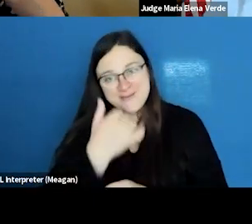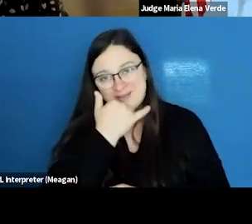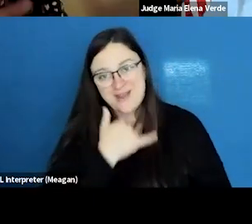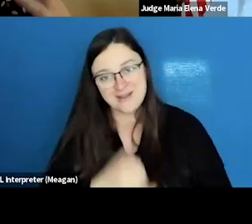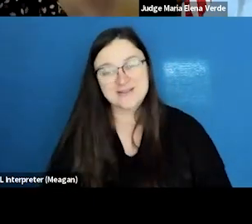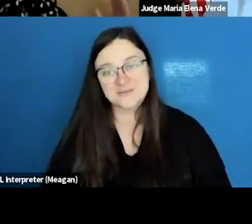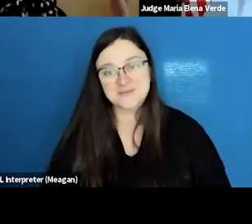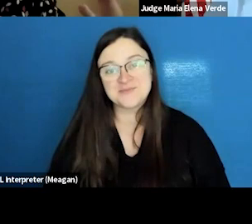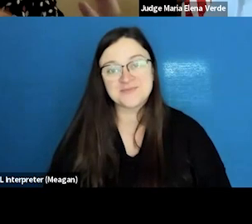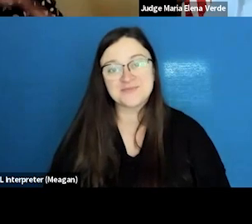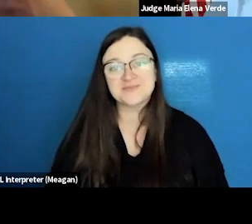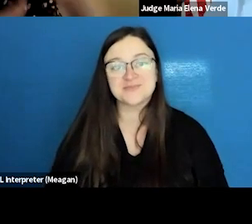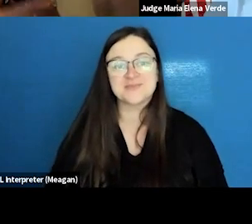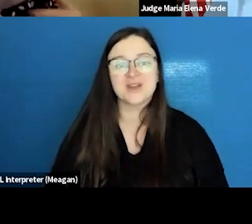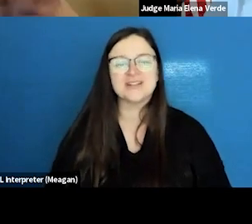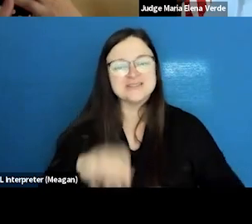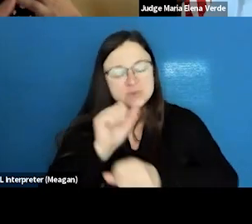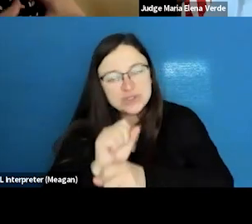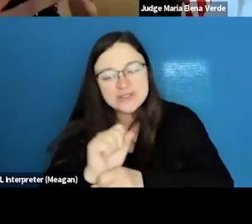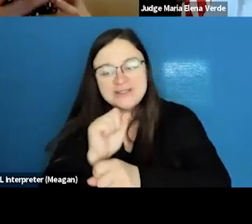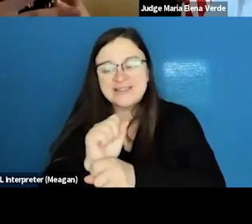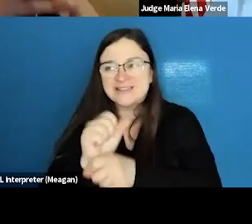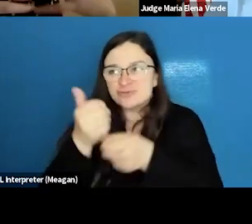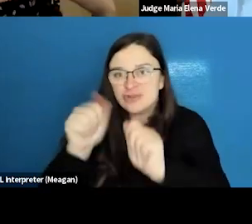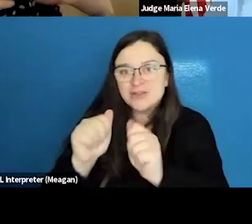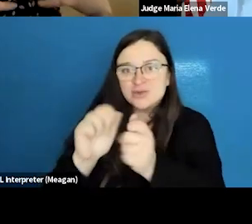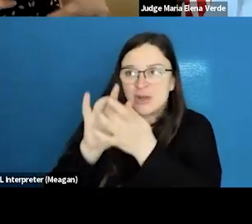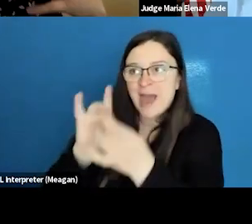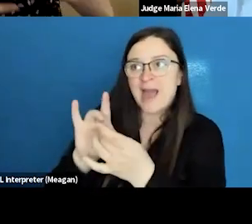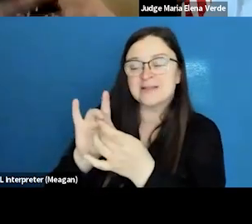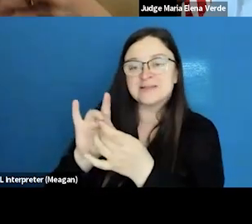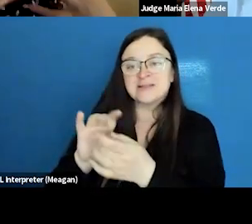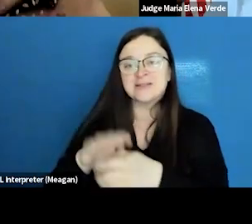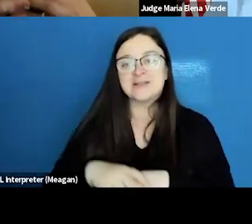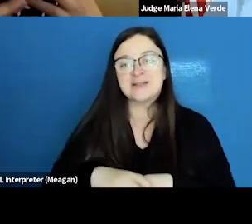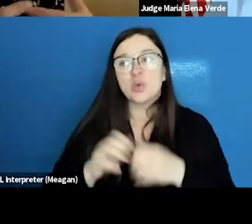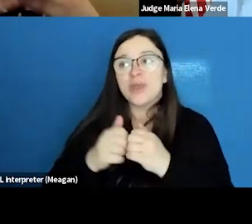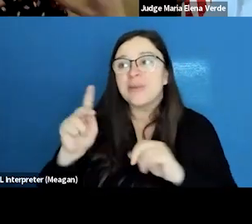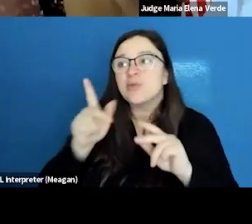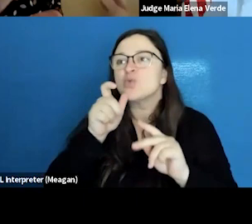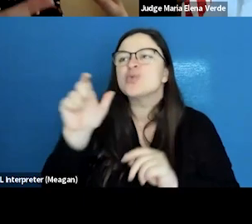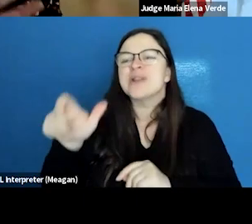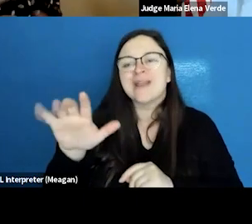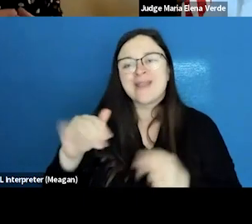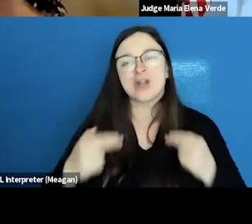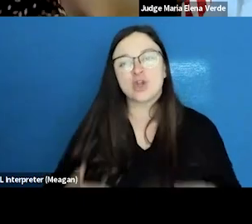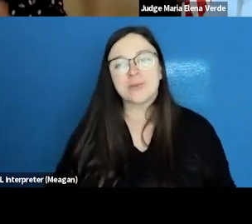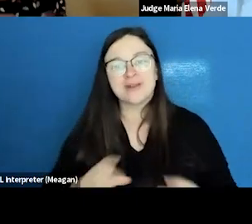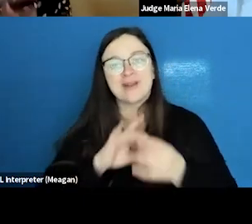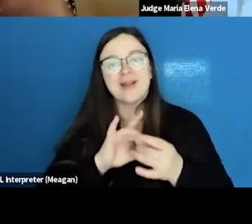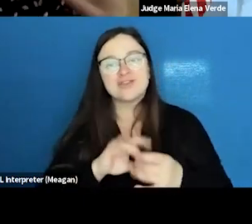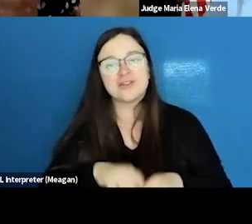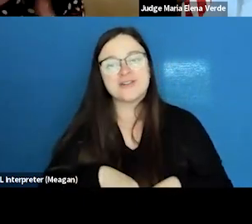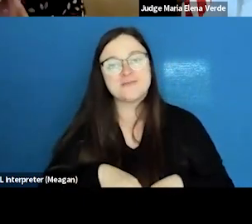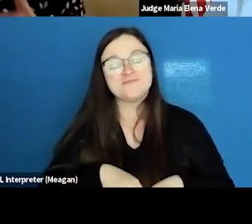by working on these things and trying to connect with people who need that human connection piece, it's actually a